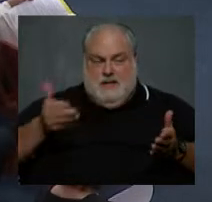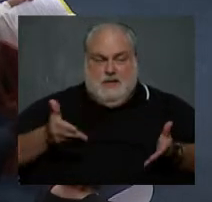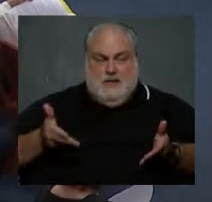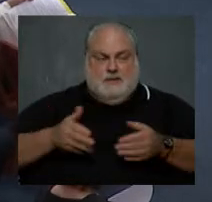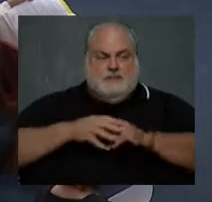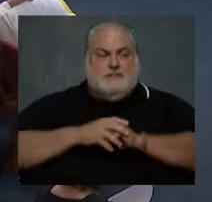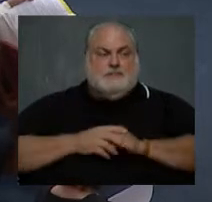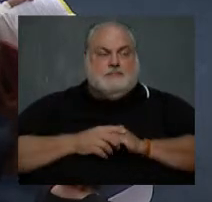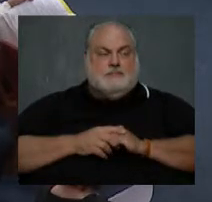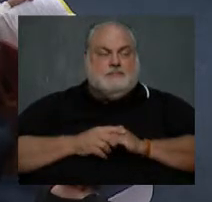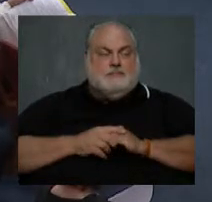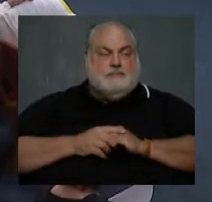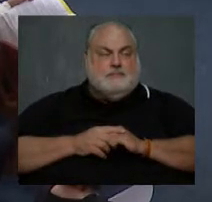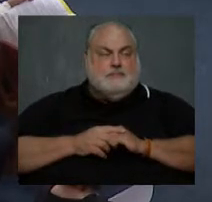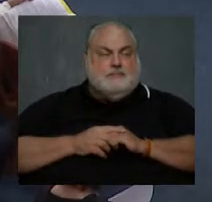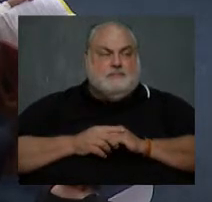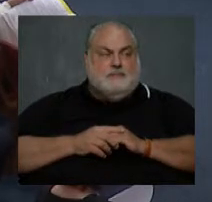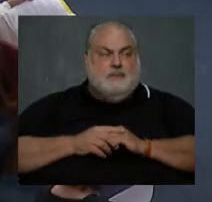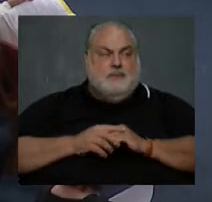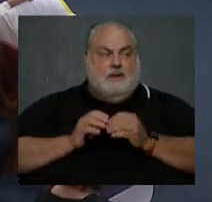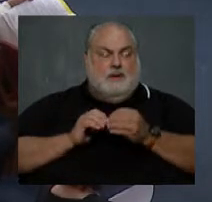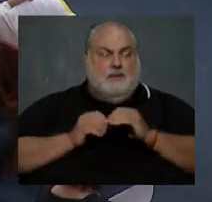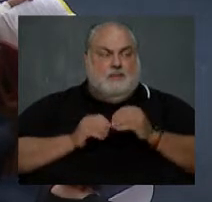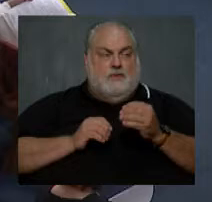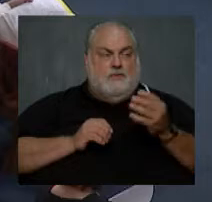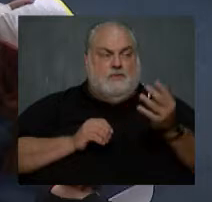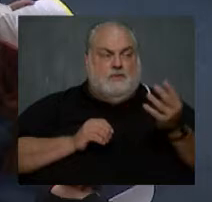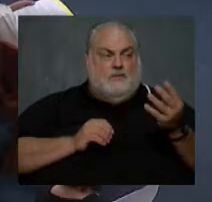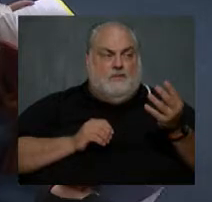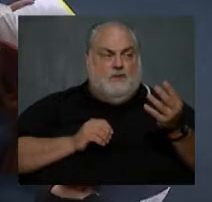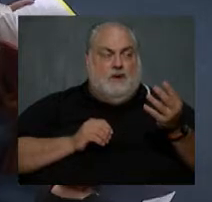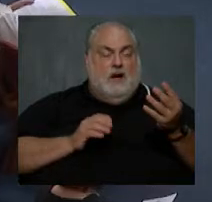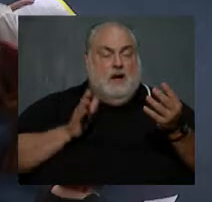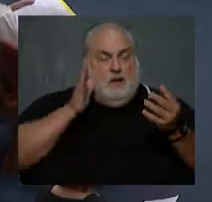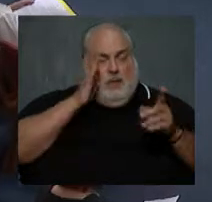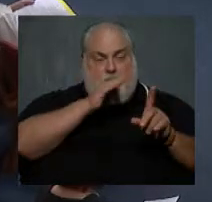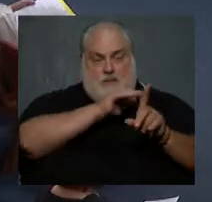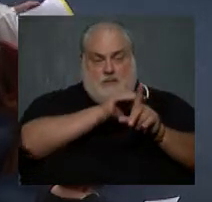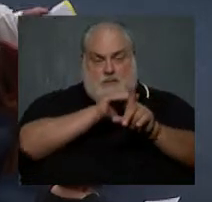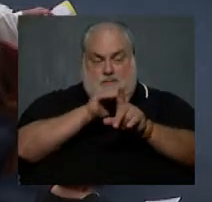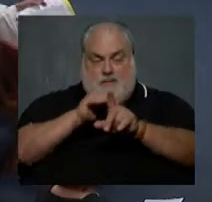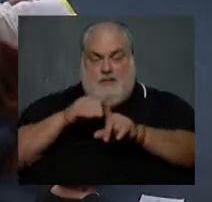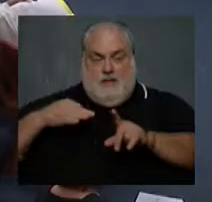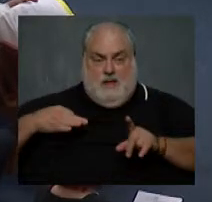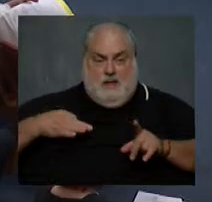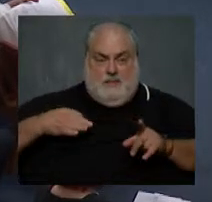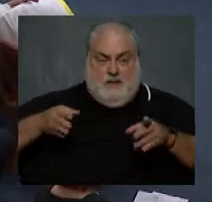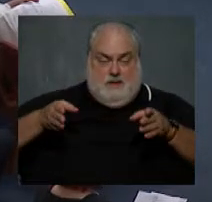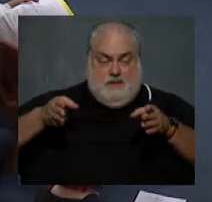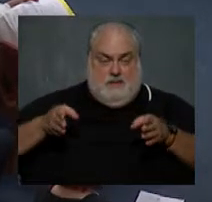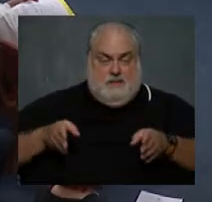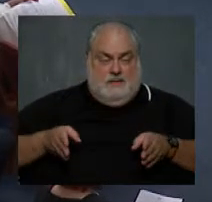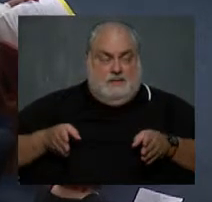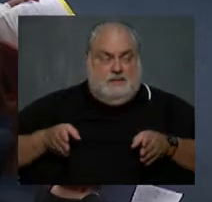righty. So we'll start with item 4. Start with item 4, and I will remind the applicants,